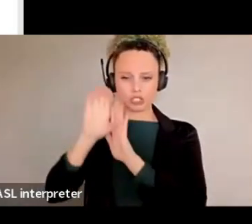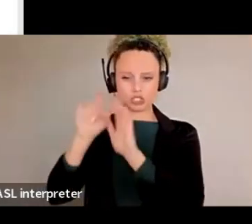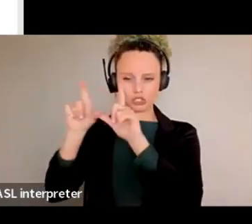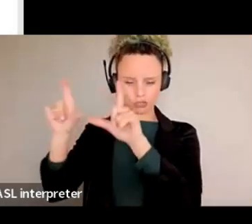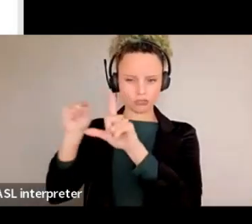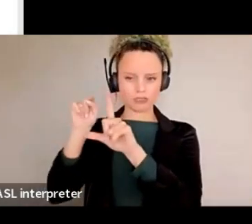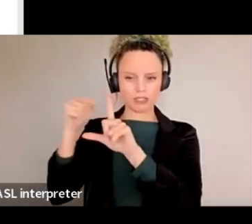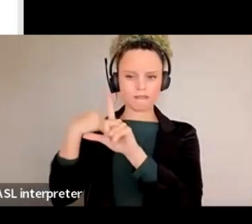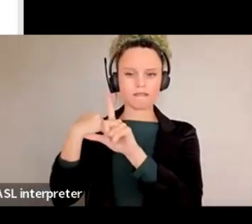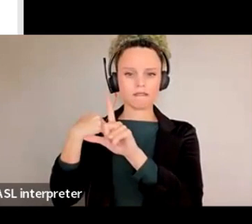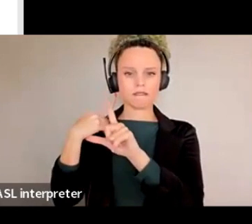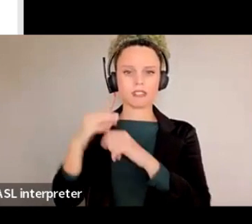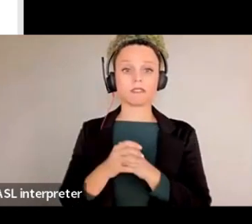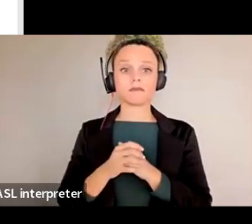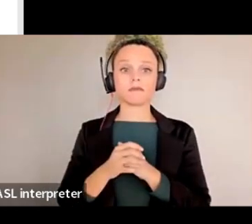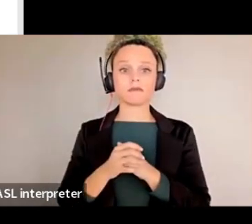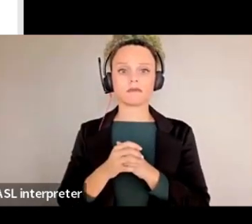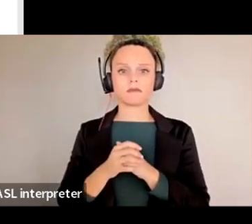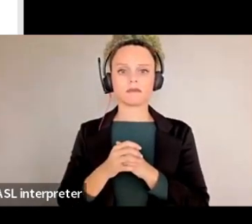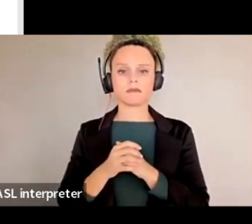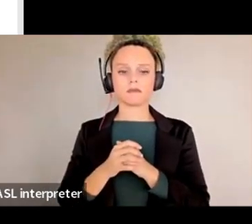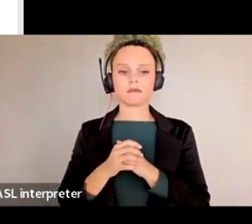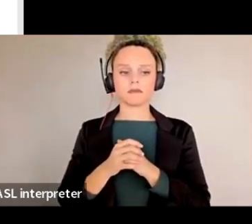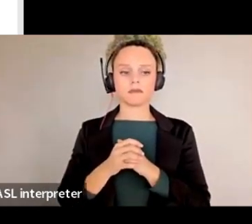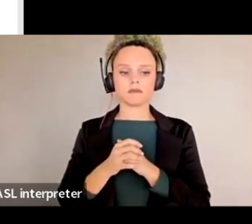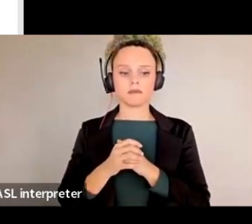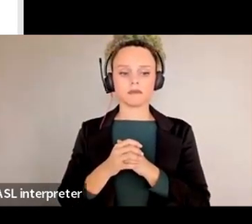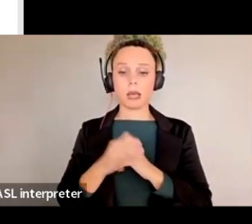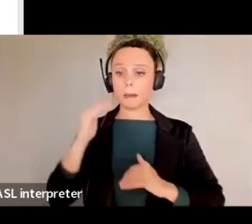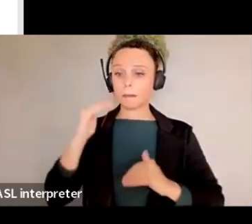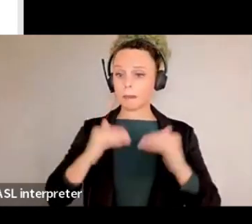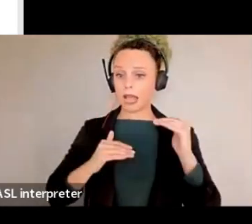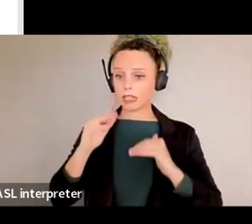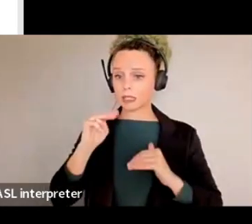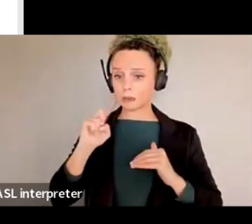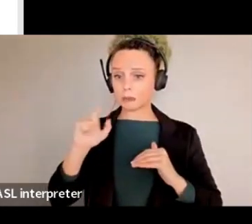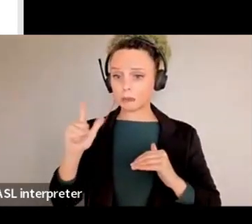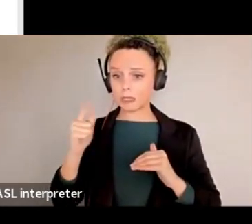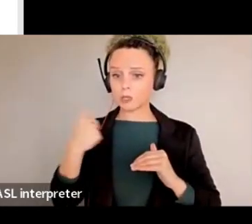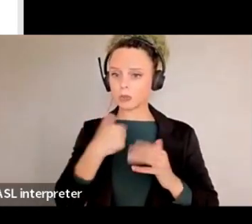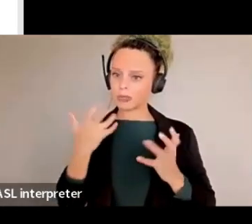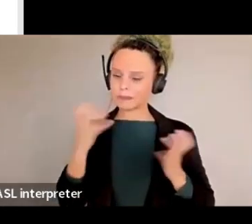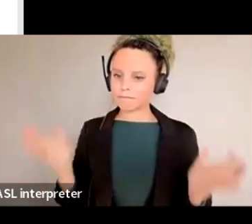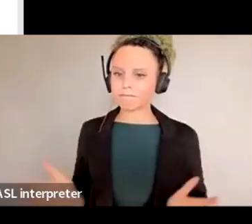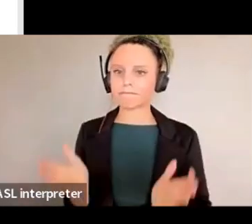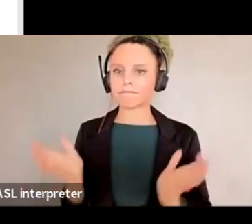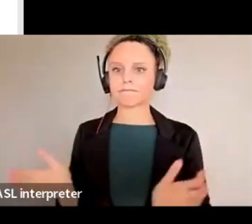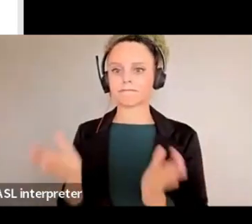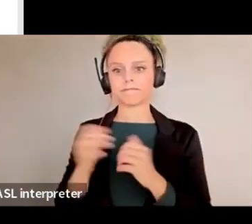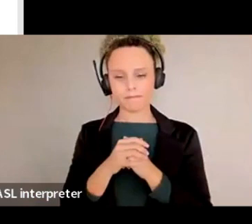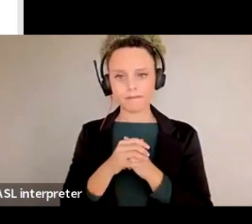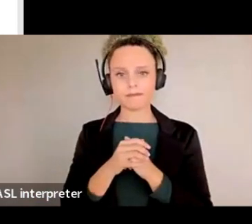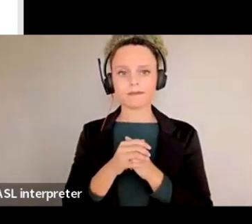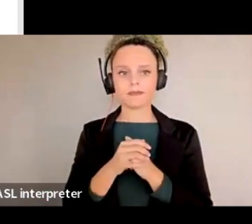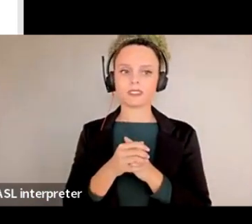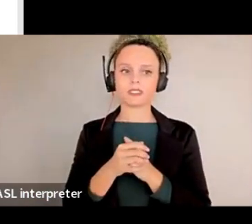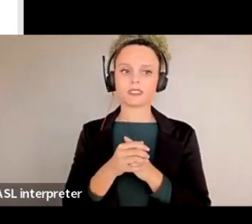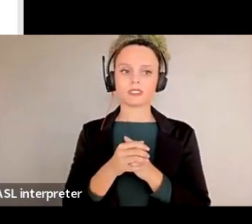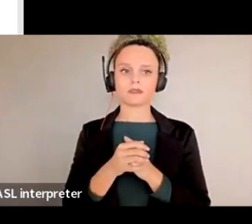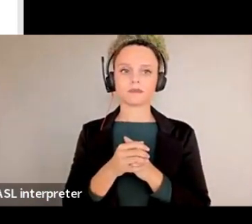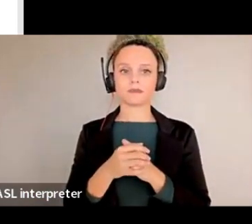Plate infographic. When it comes to, balanced meals is something that we want